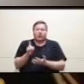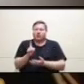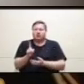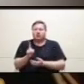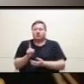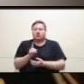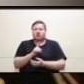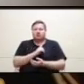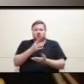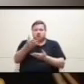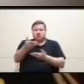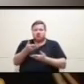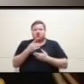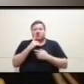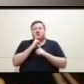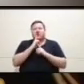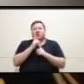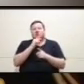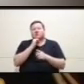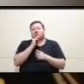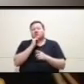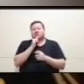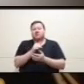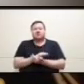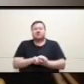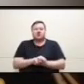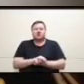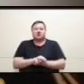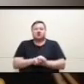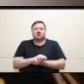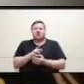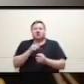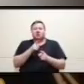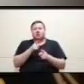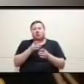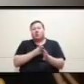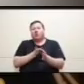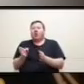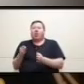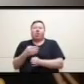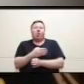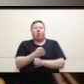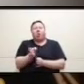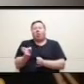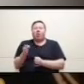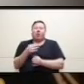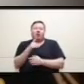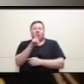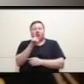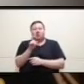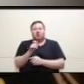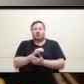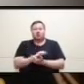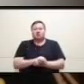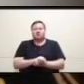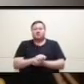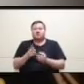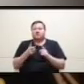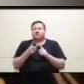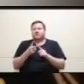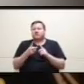haven't received that answer. Somehow you avoid or evade that question. The other